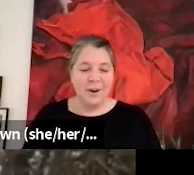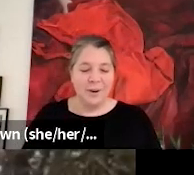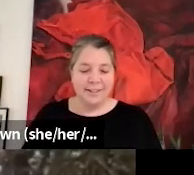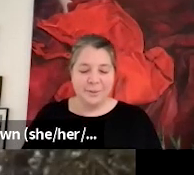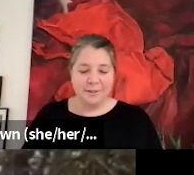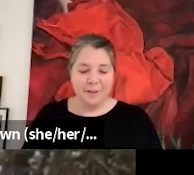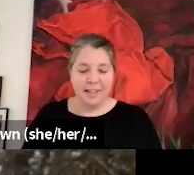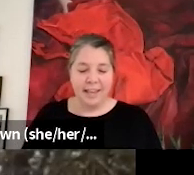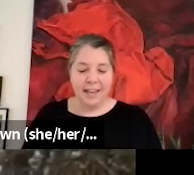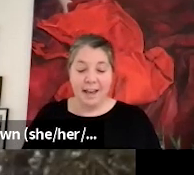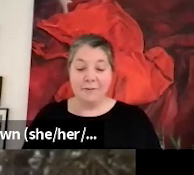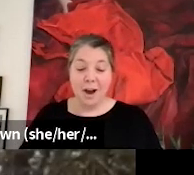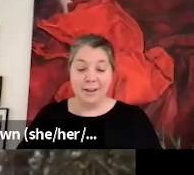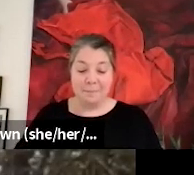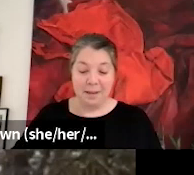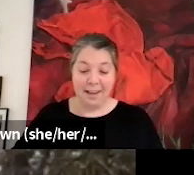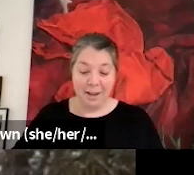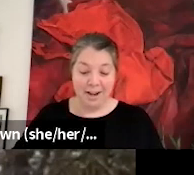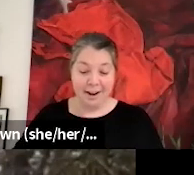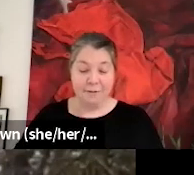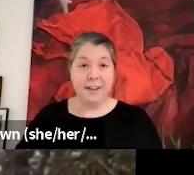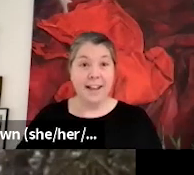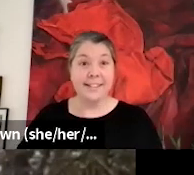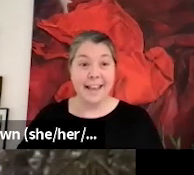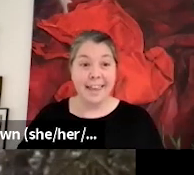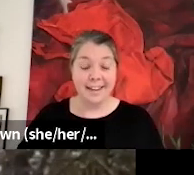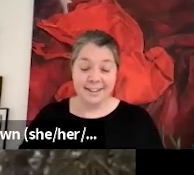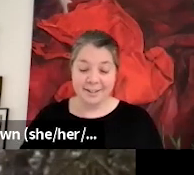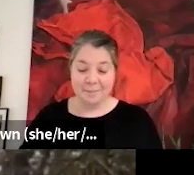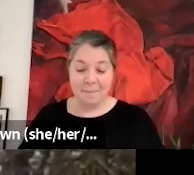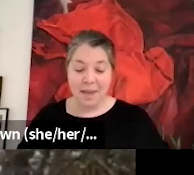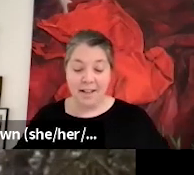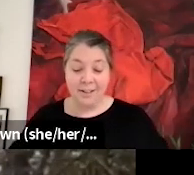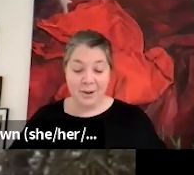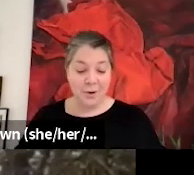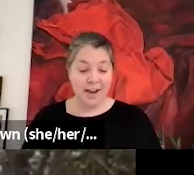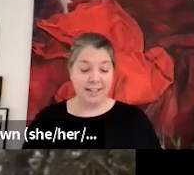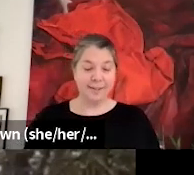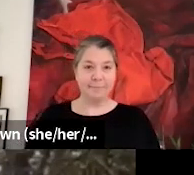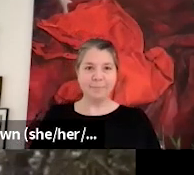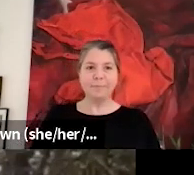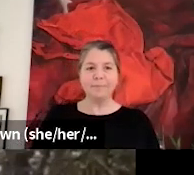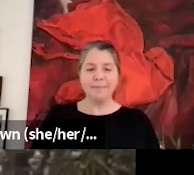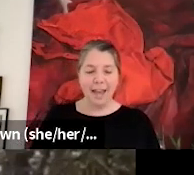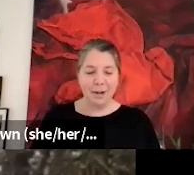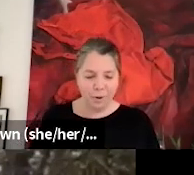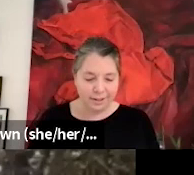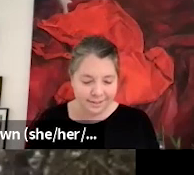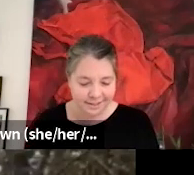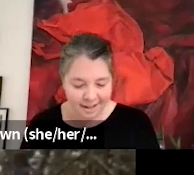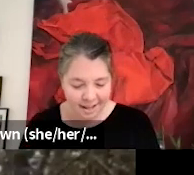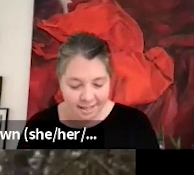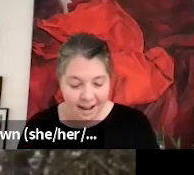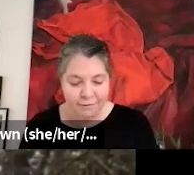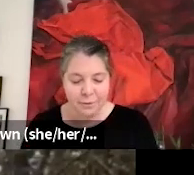What I noticed was a feeling of not being good enough. And second to my male co-guides, I